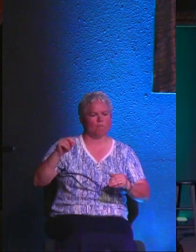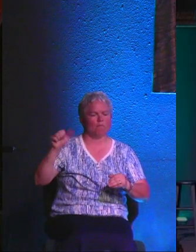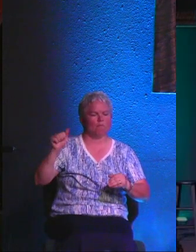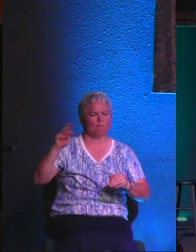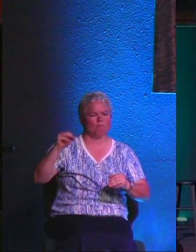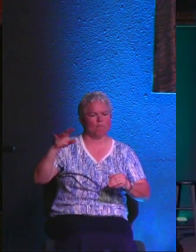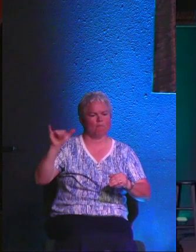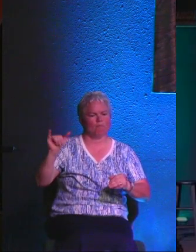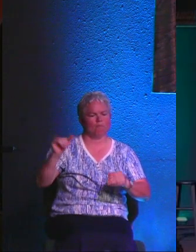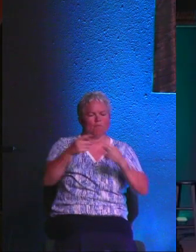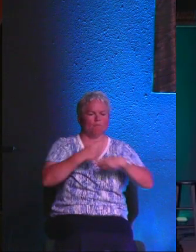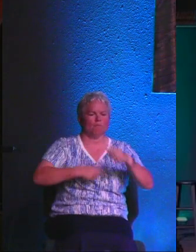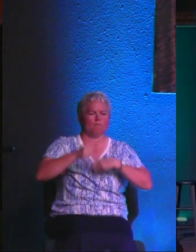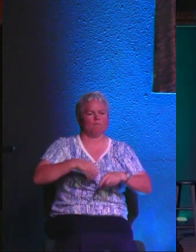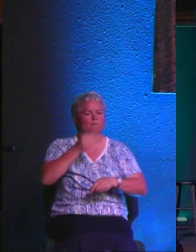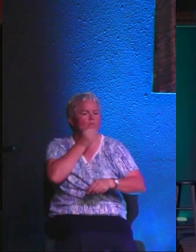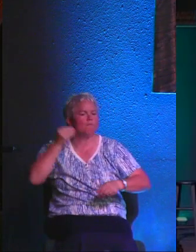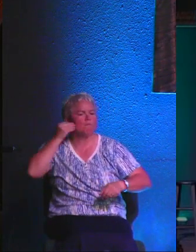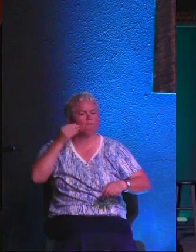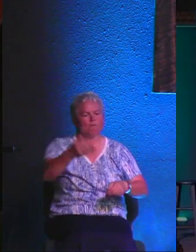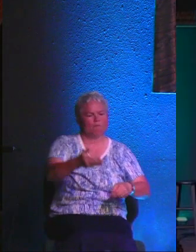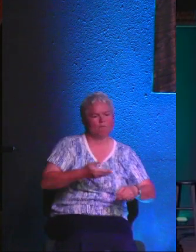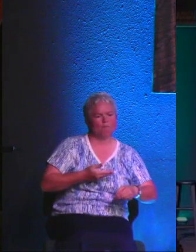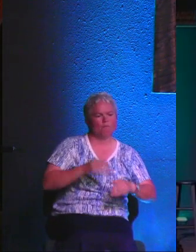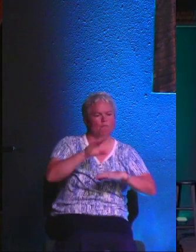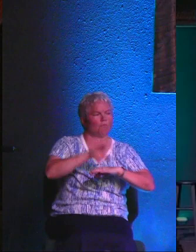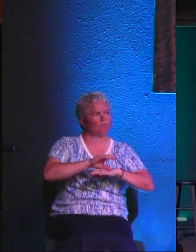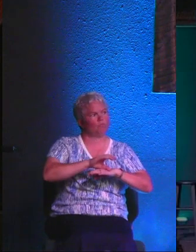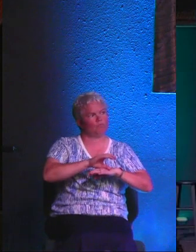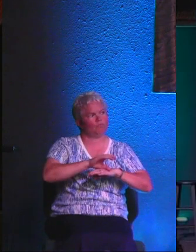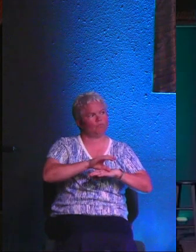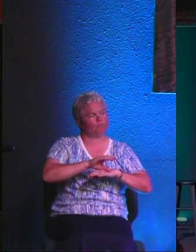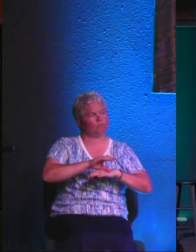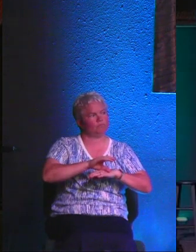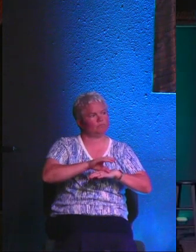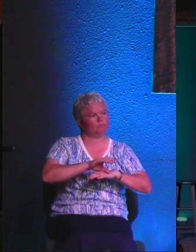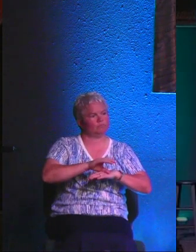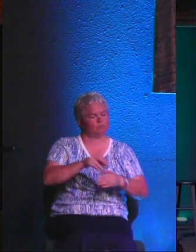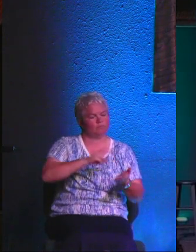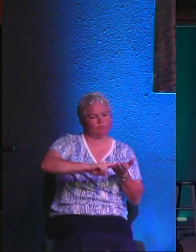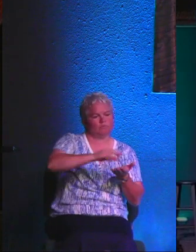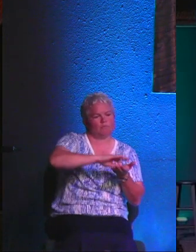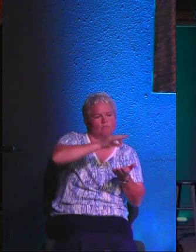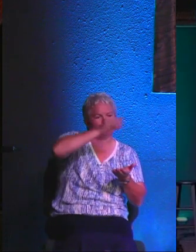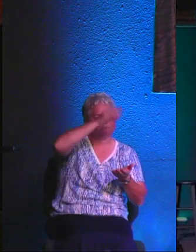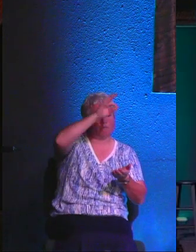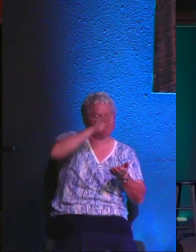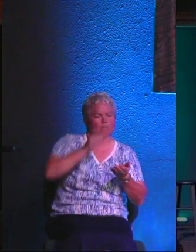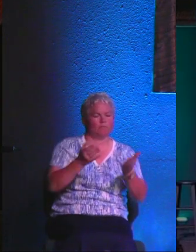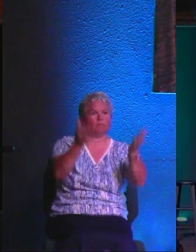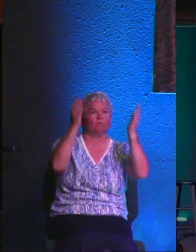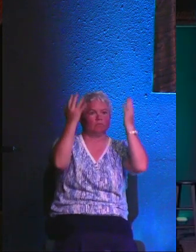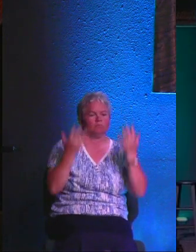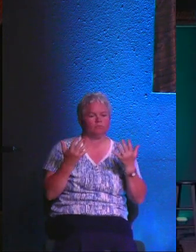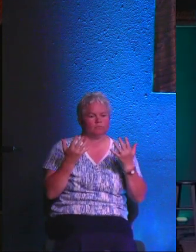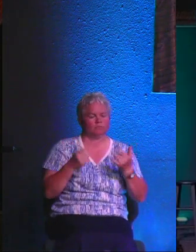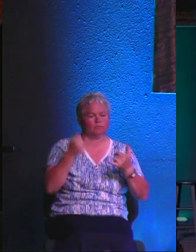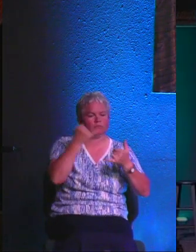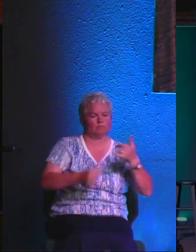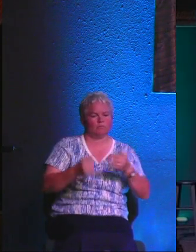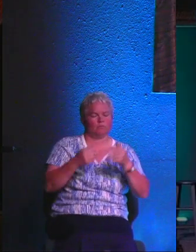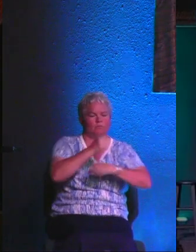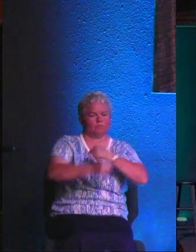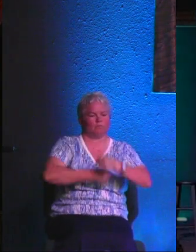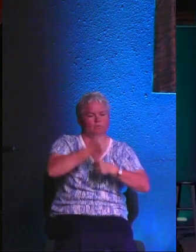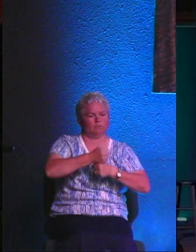coming home. You are just the most welcoming church. There is just, Holy Spirit is so present here. And last year